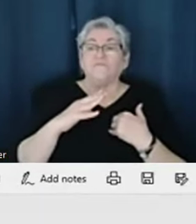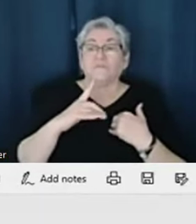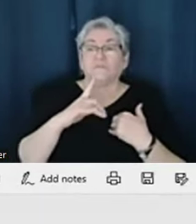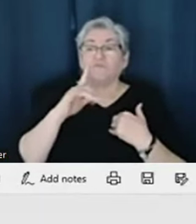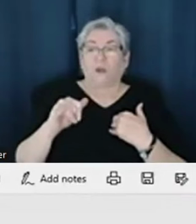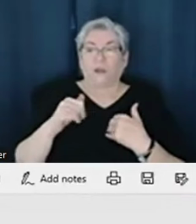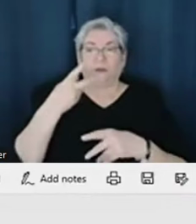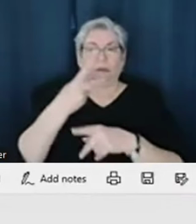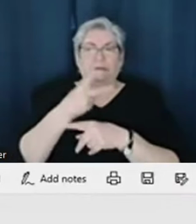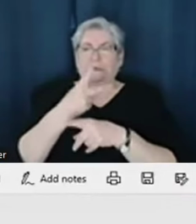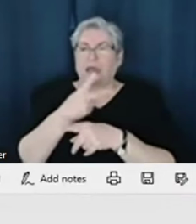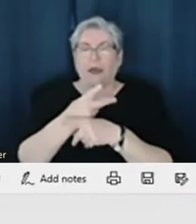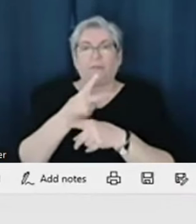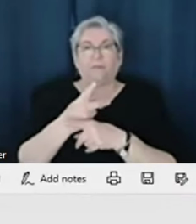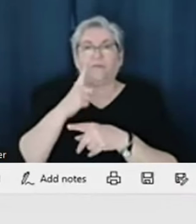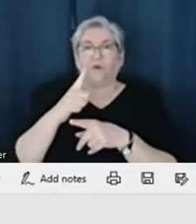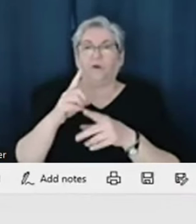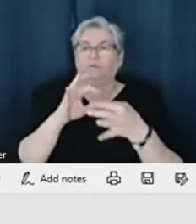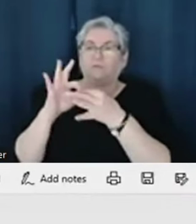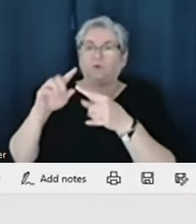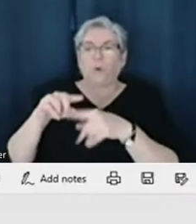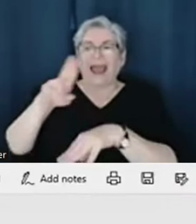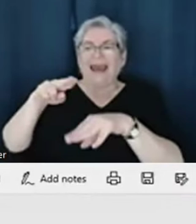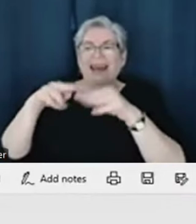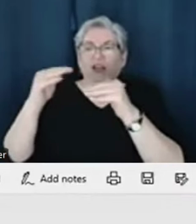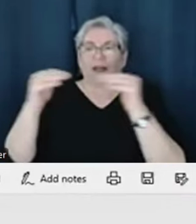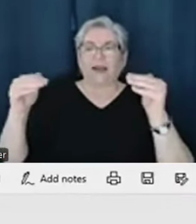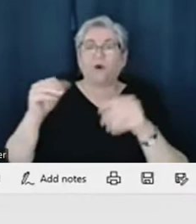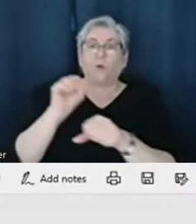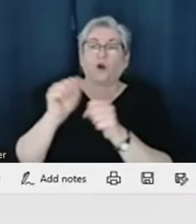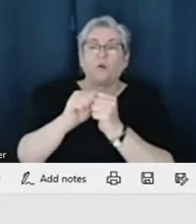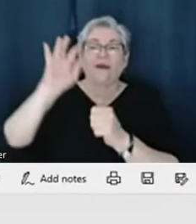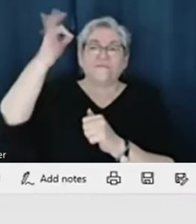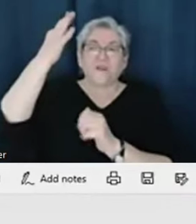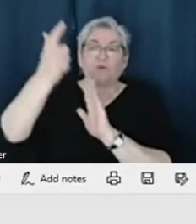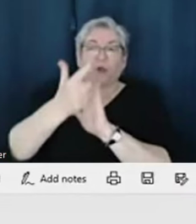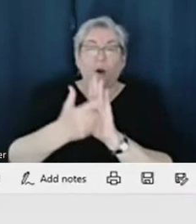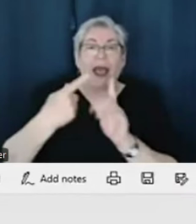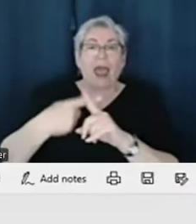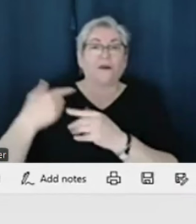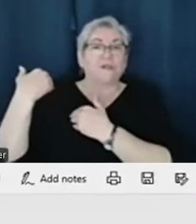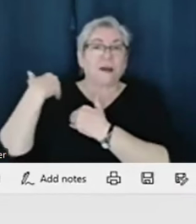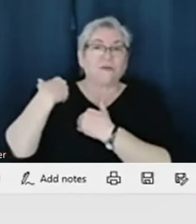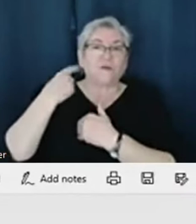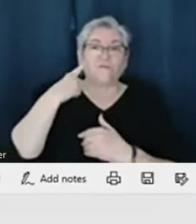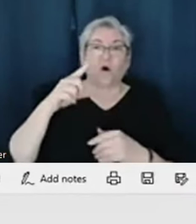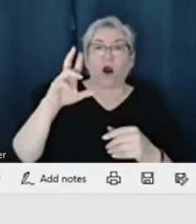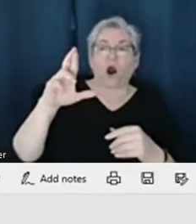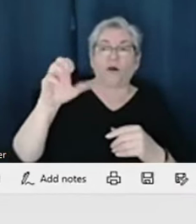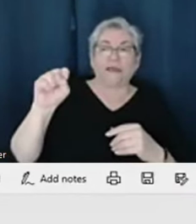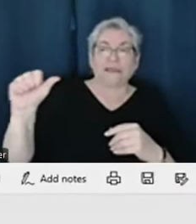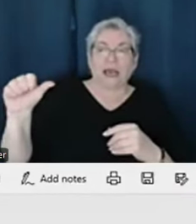national level. I'm looking at federal laws and responsibilities from RSA. And